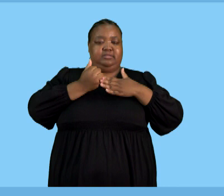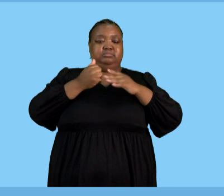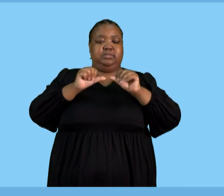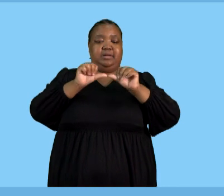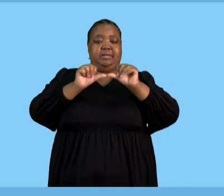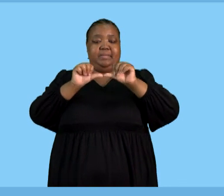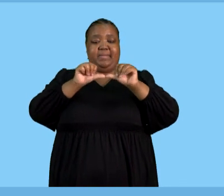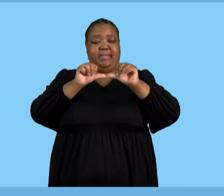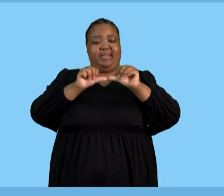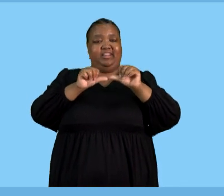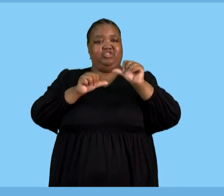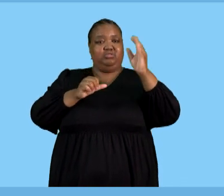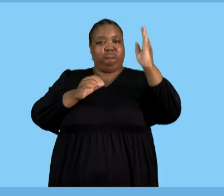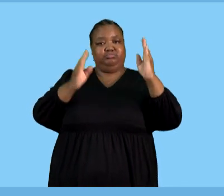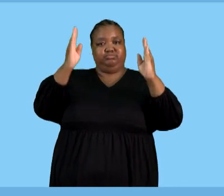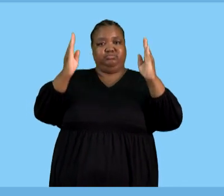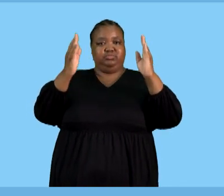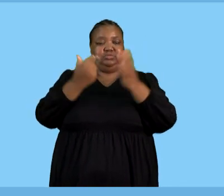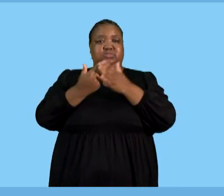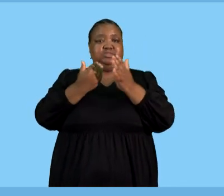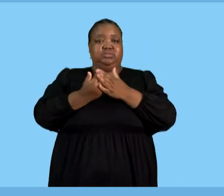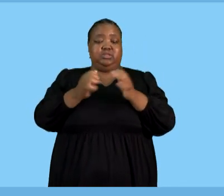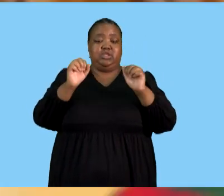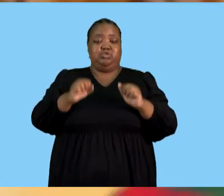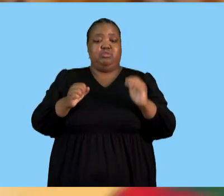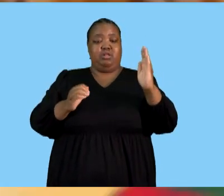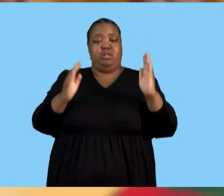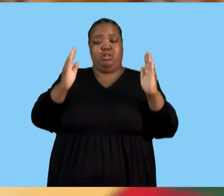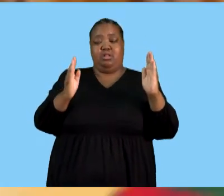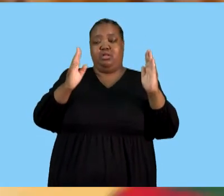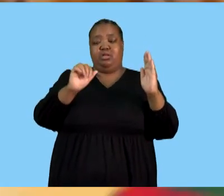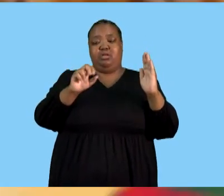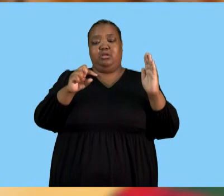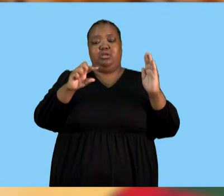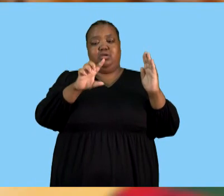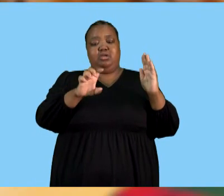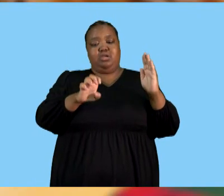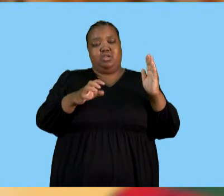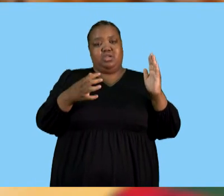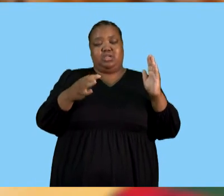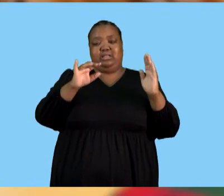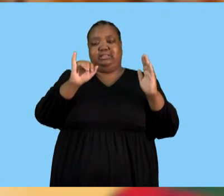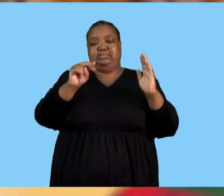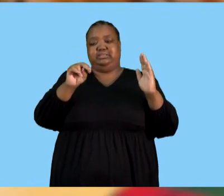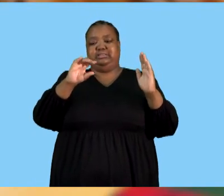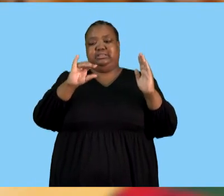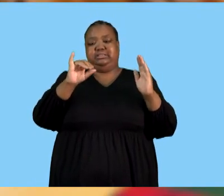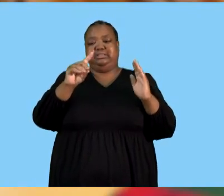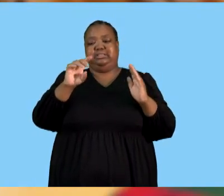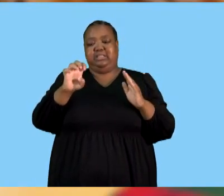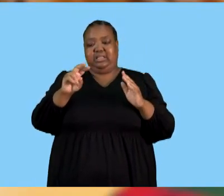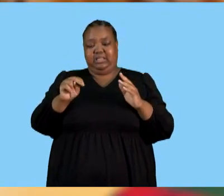different angles. So we have two angles that you're going to be talking about when drawing a ray diagram. We have the angle of incidence and the angle